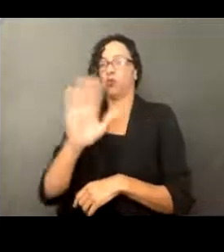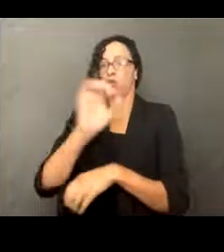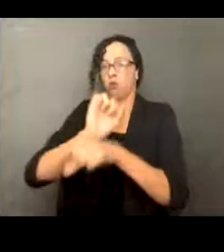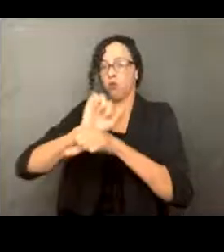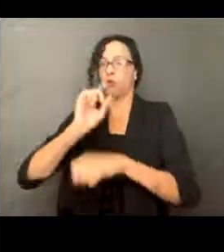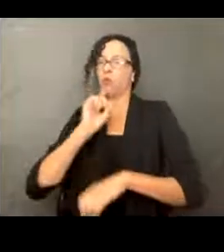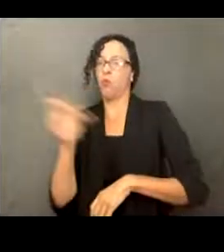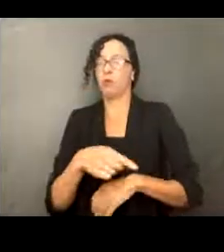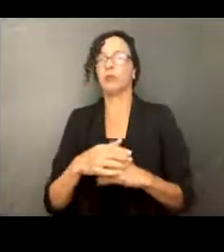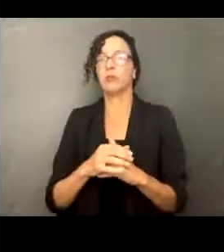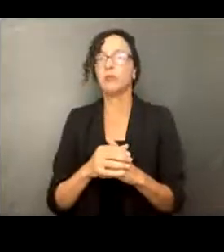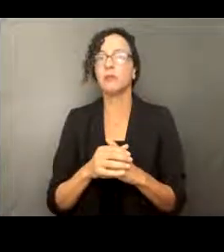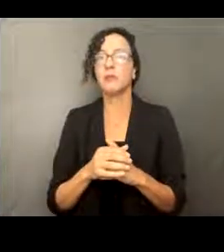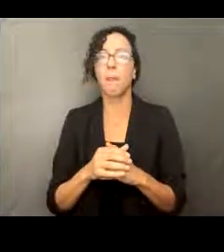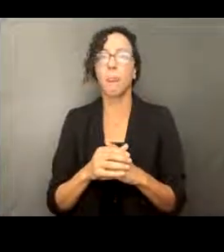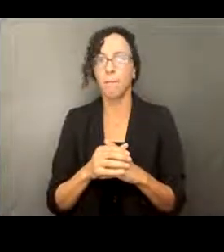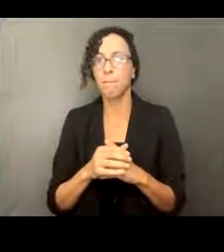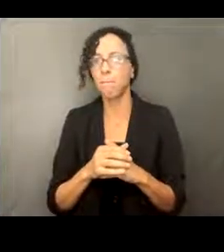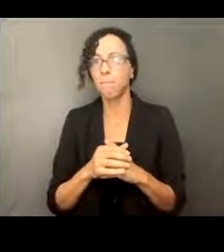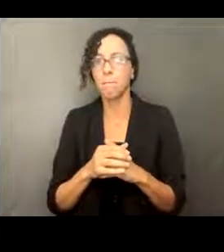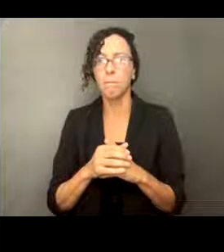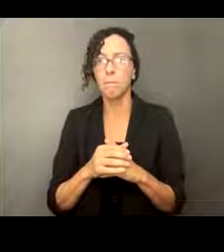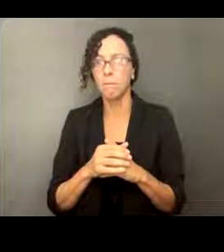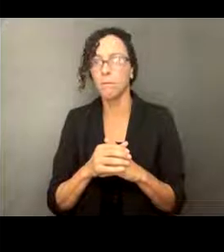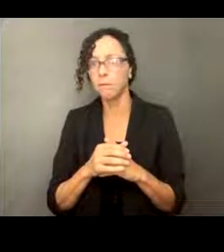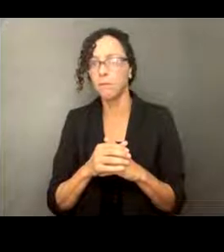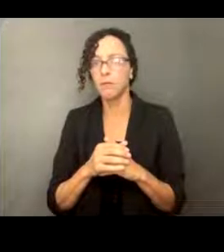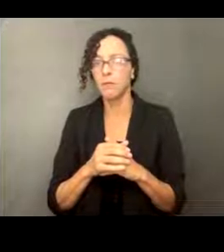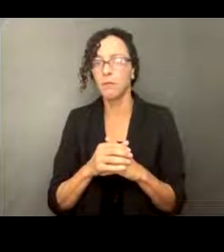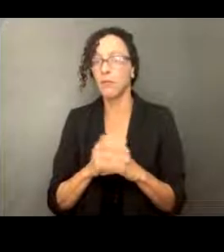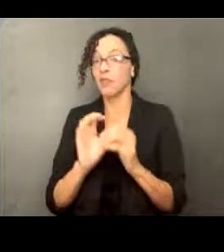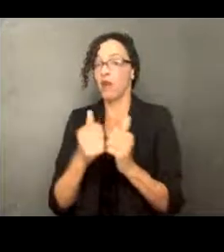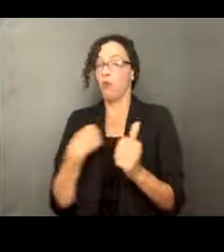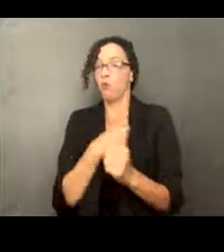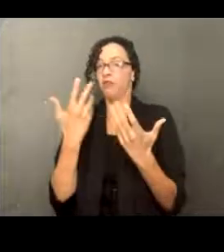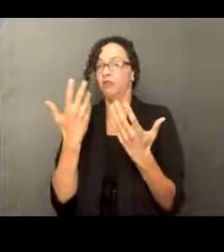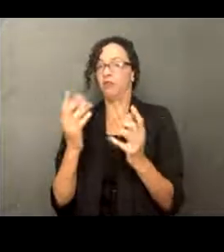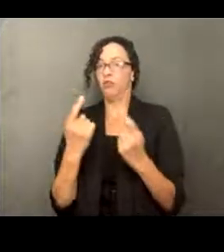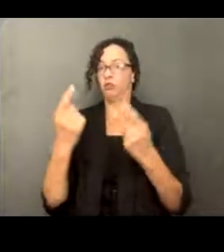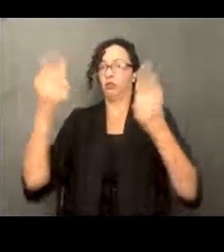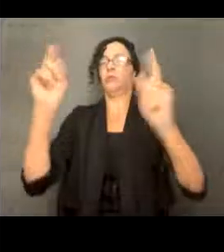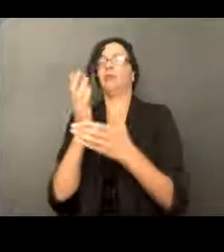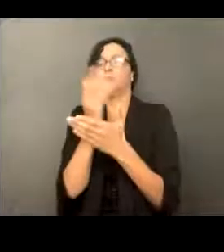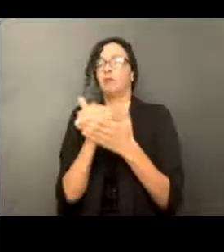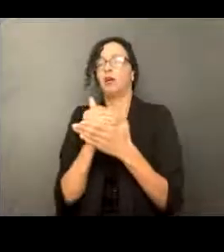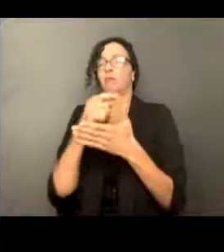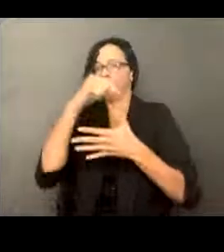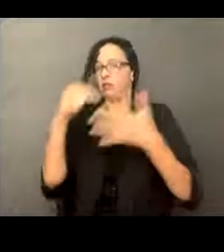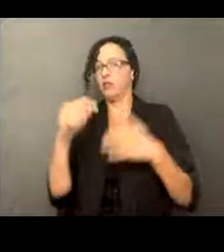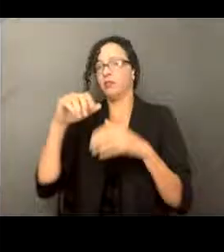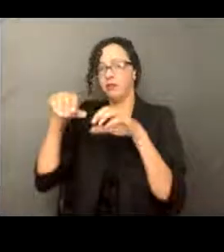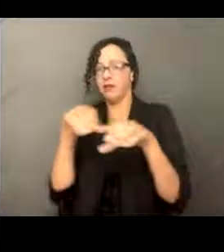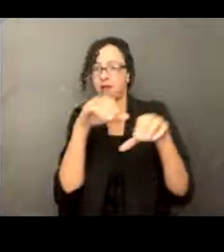A couple of the how we've achieved some of those action items have been efforts like